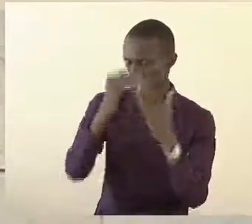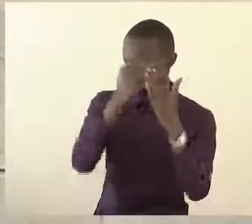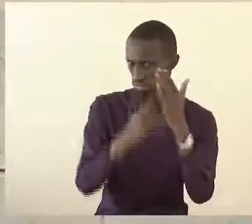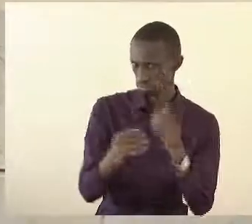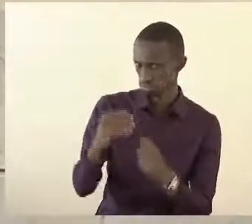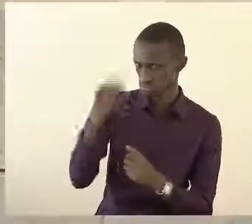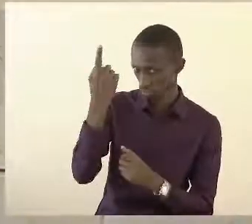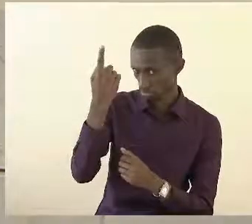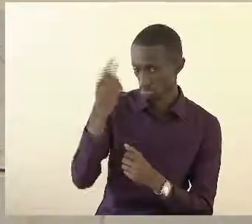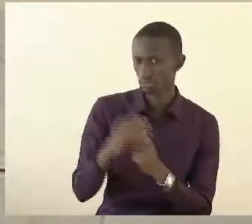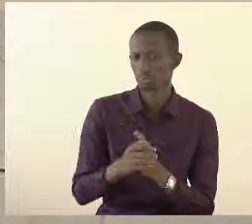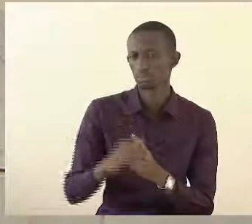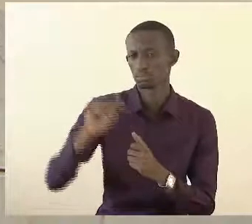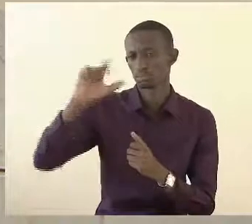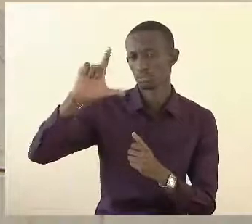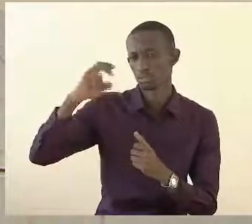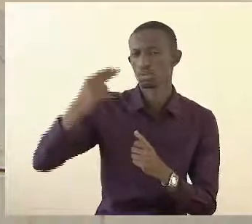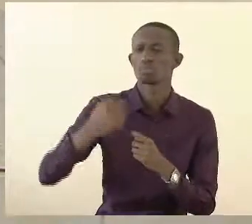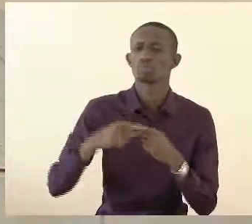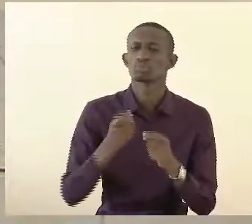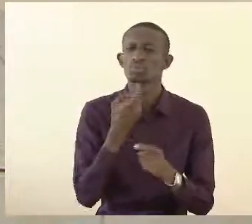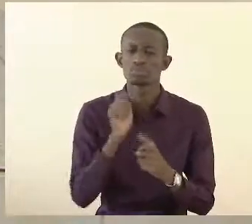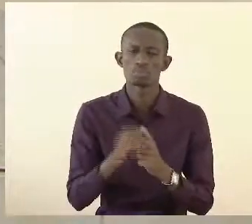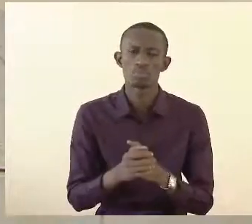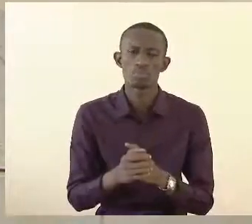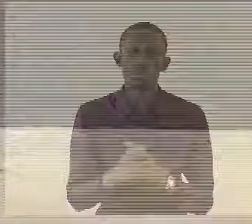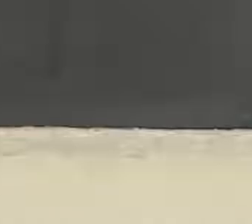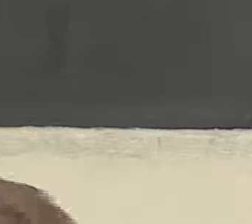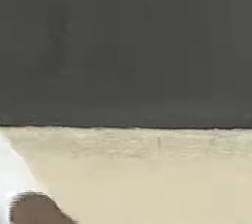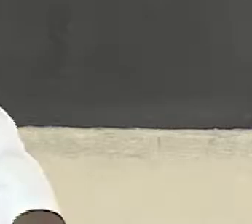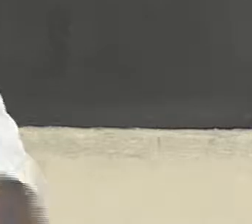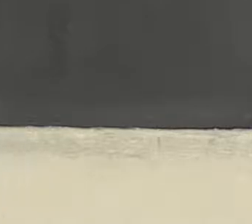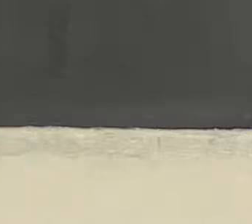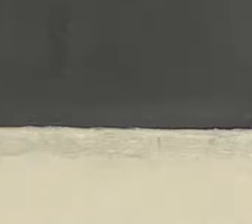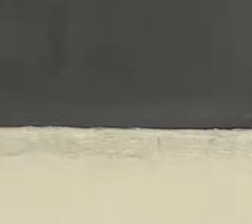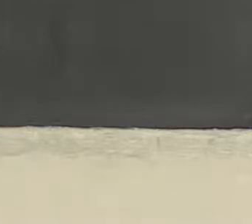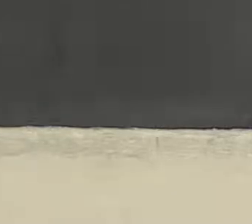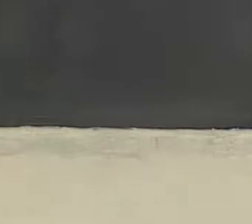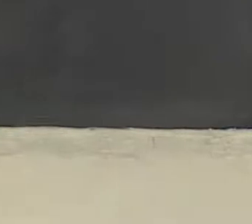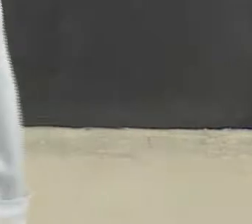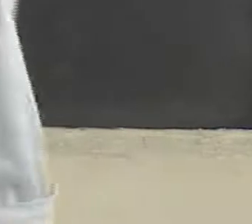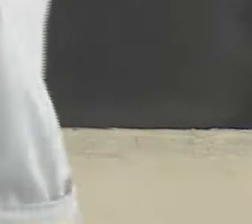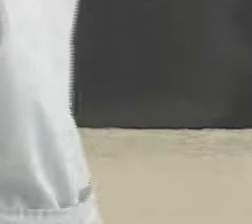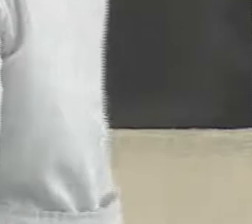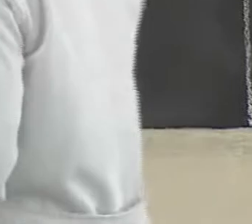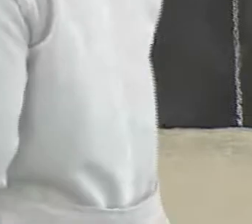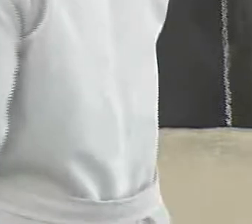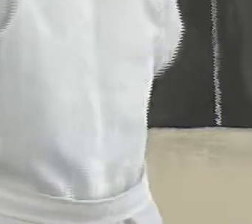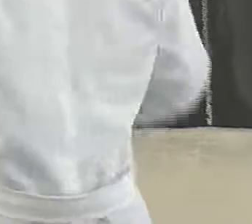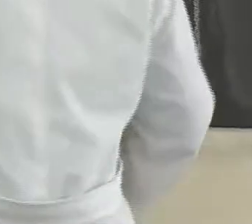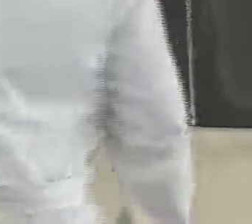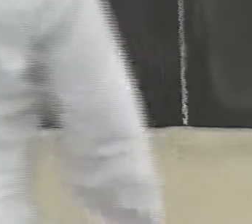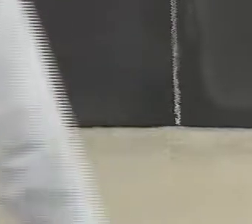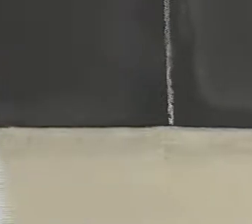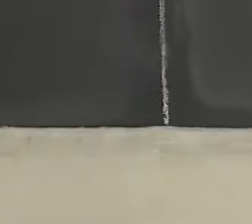of moving the OH group. But there is another thing which is new in this